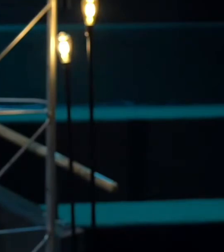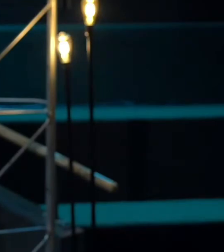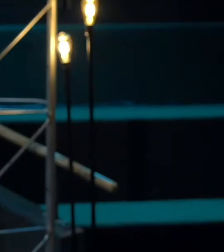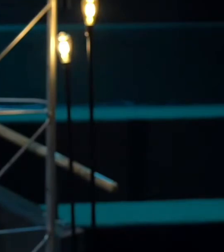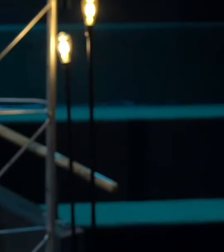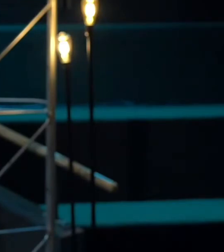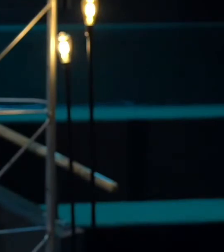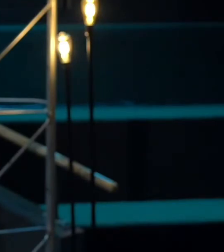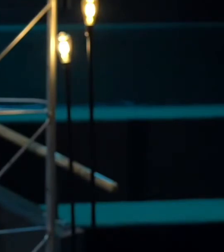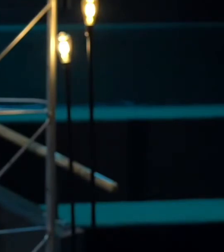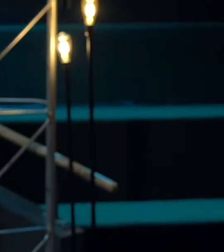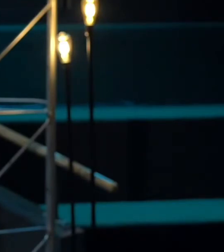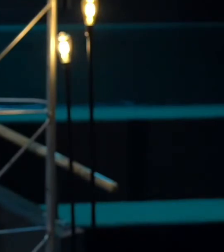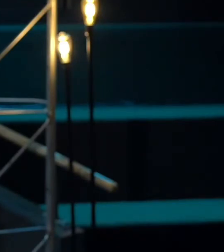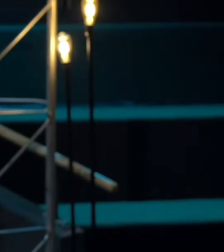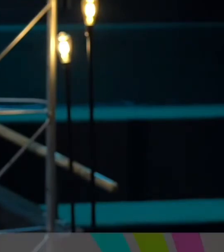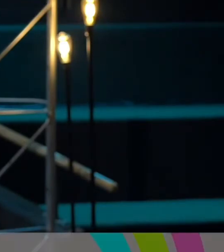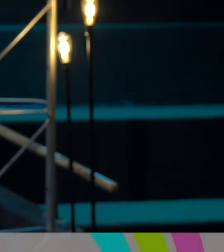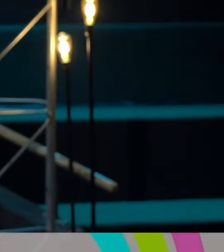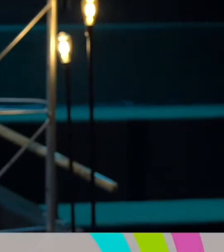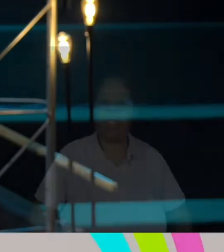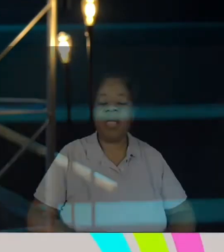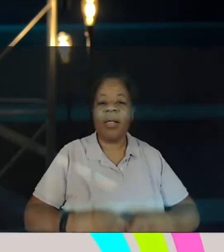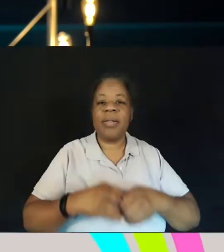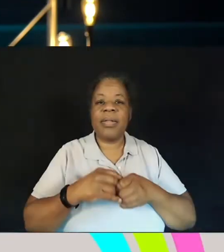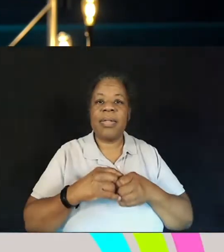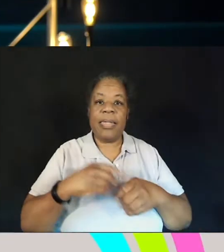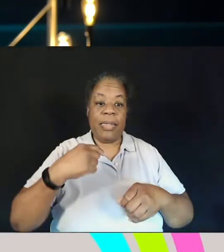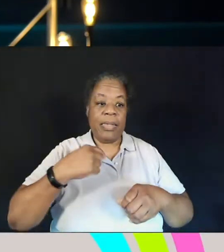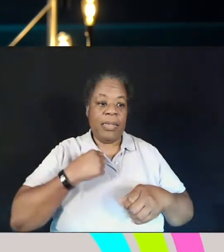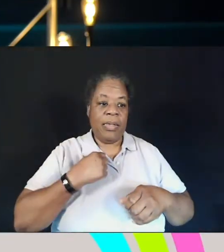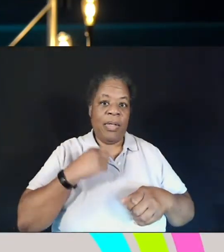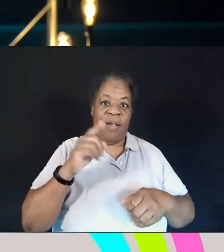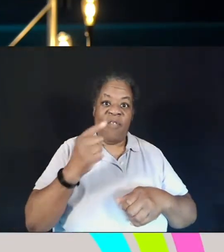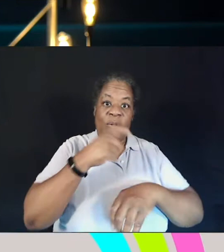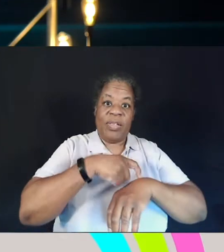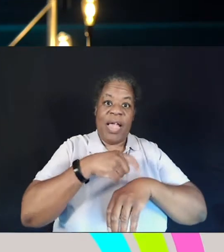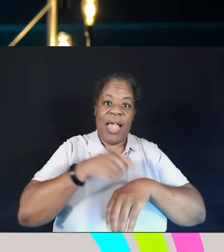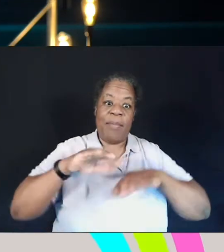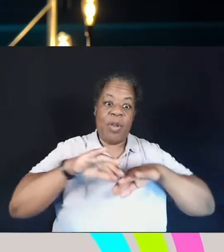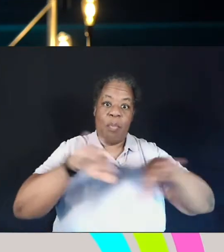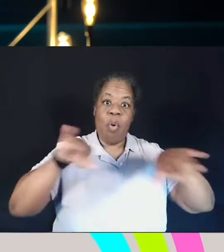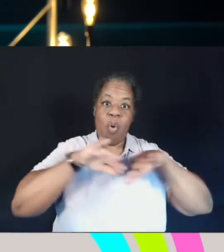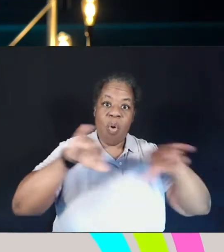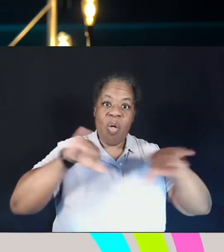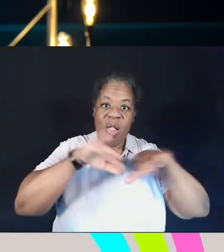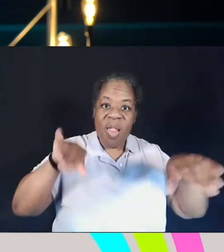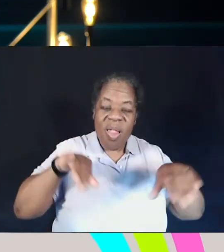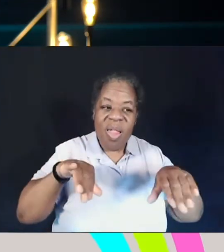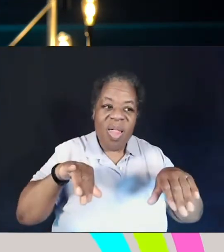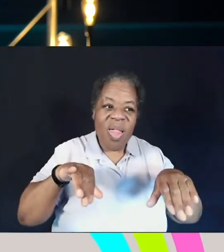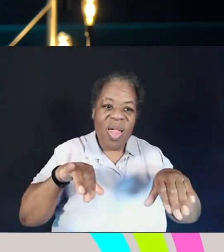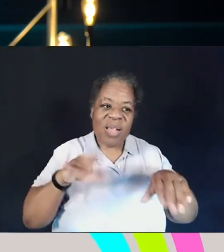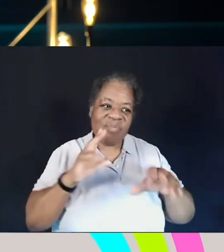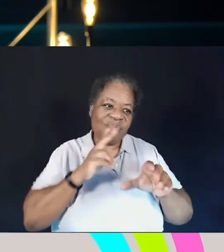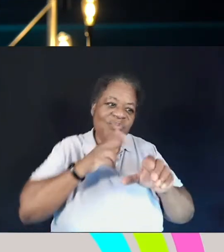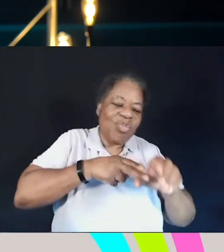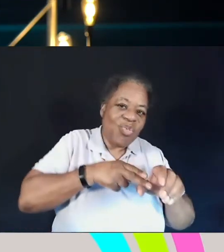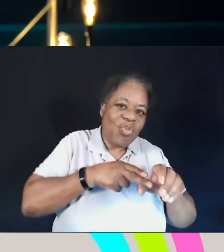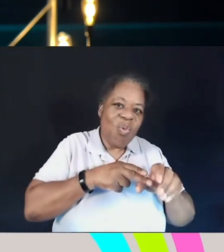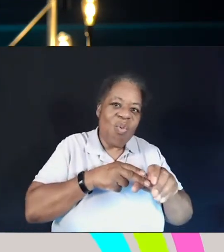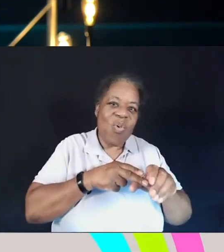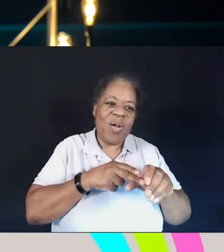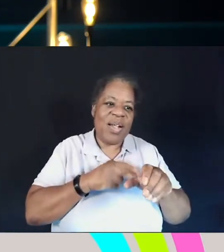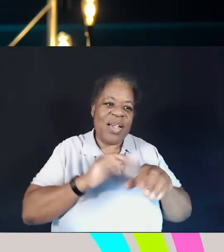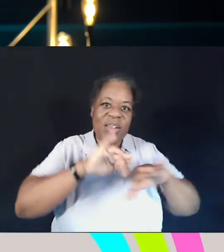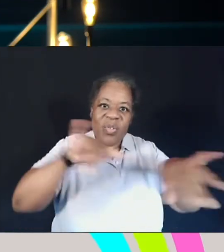The first time I climbed into the pool to join a swim team practice, I honestly questioned my own sanity. I'd grown up in the water,